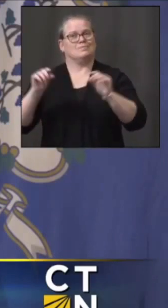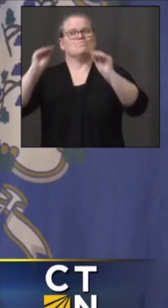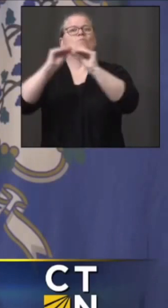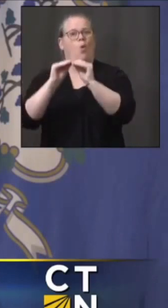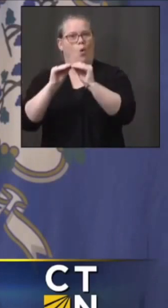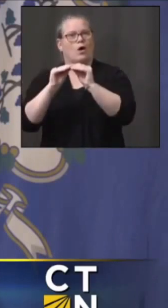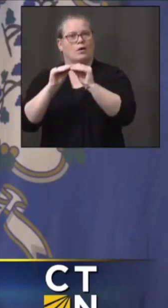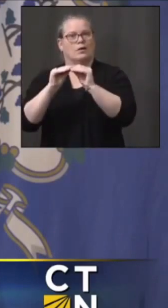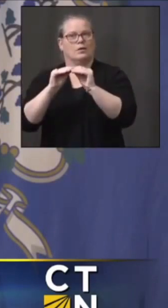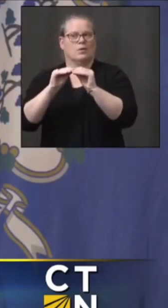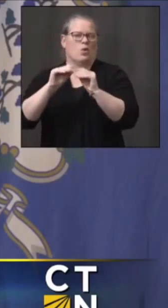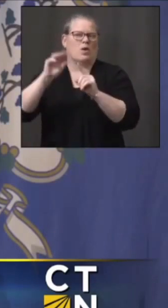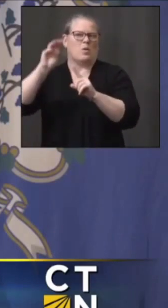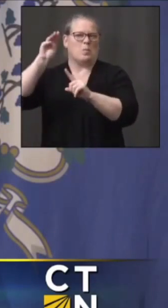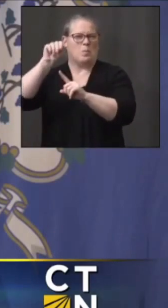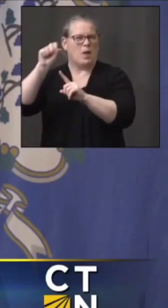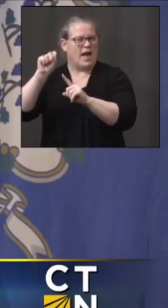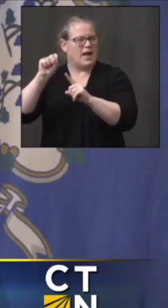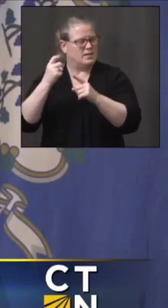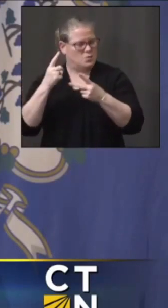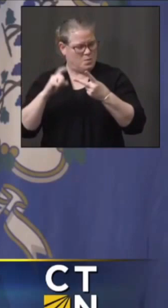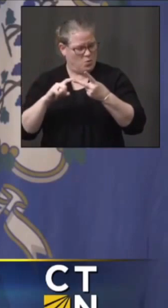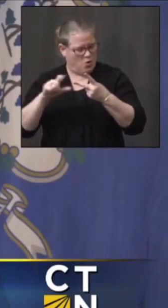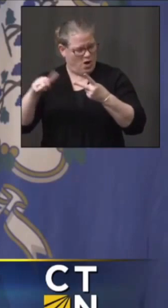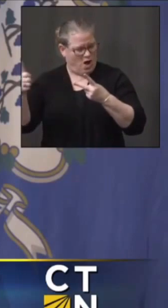for two, Massachusetts, and I can't remember who it was.